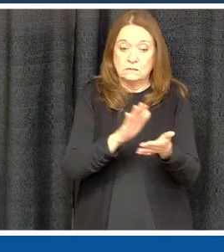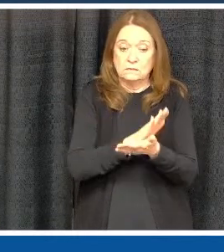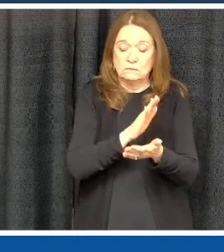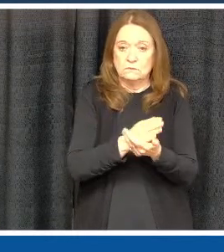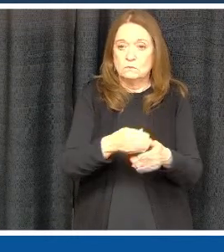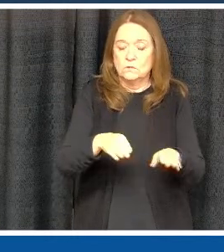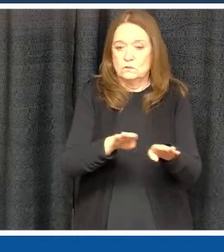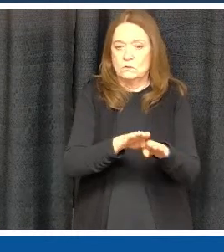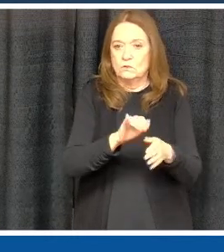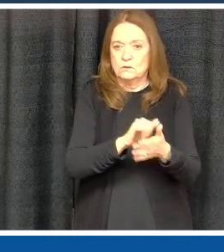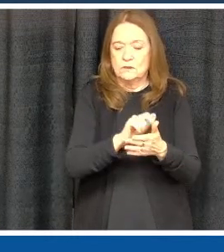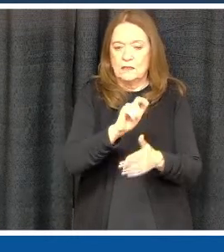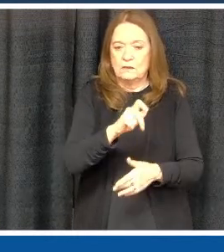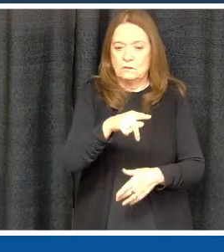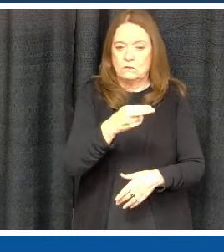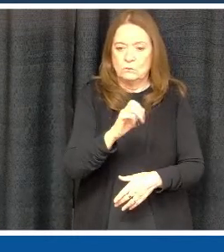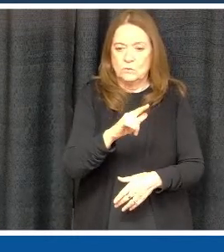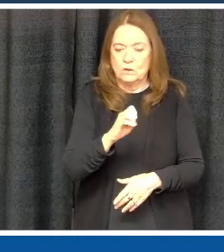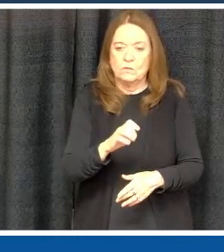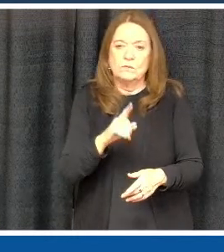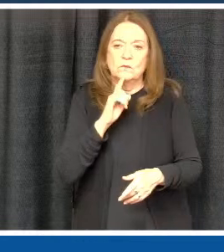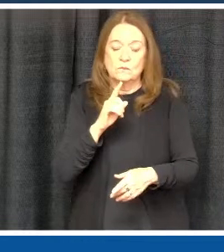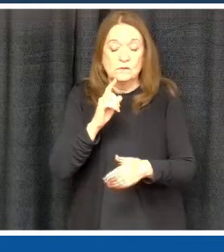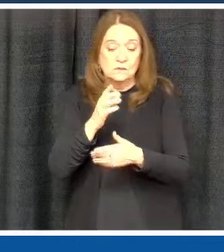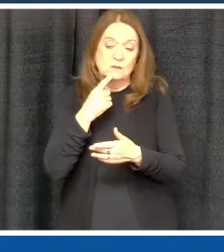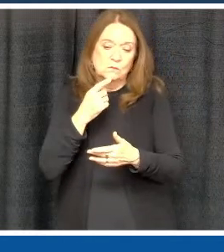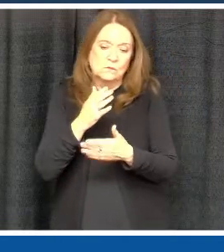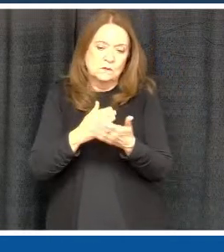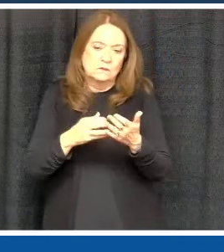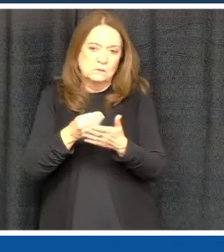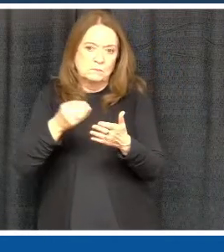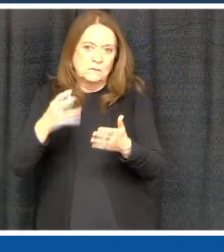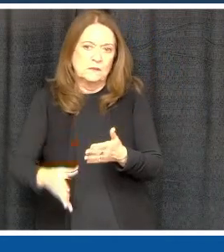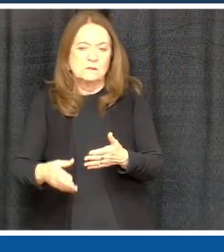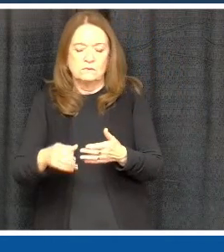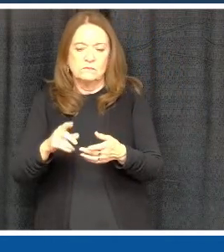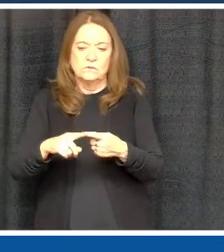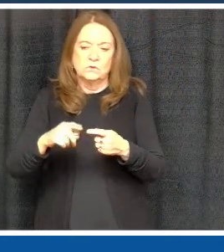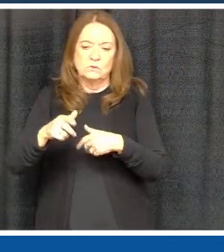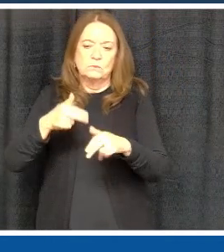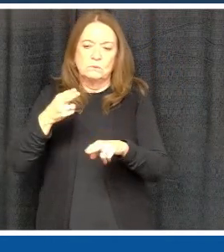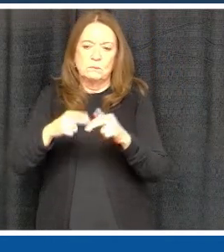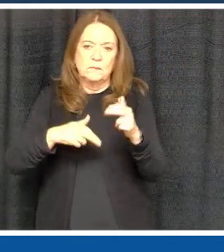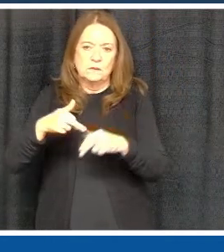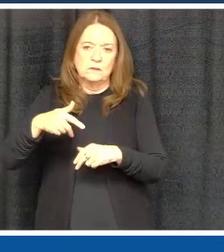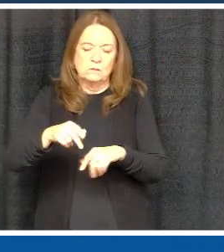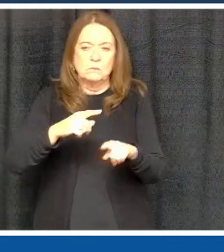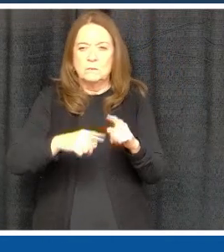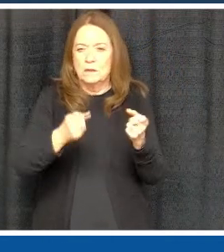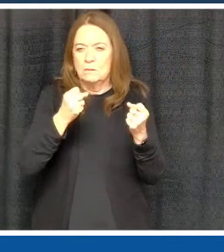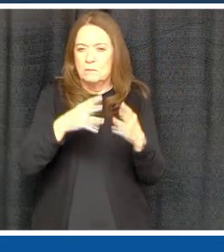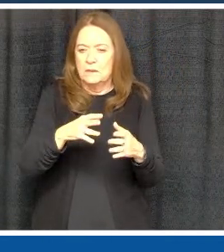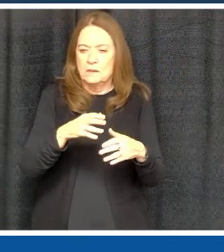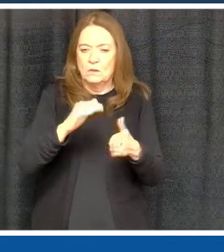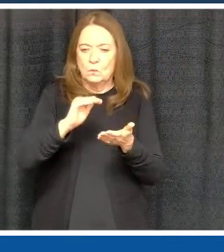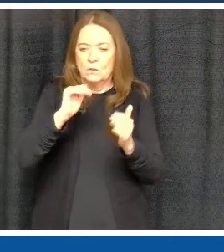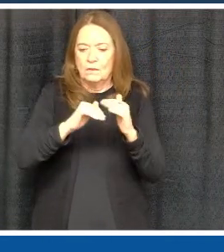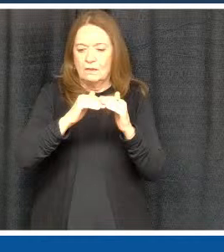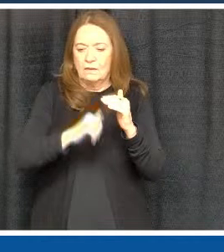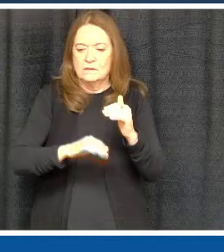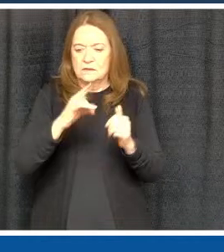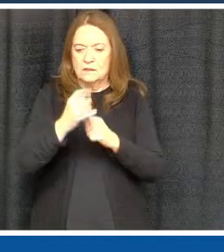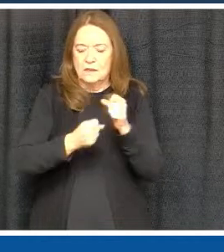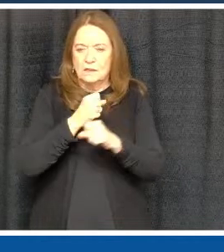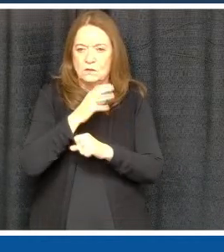of areas that will be expensive to install sidewalks. The actual issue is that many of the images were less than 8 years old of the